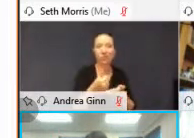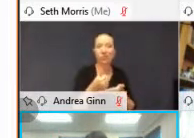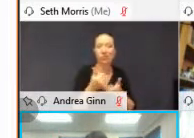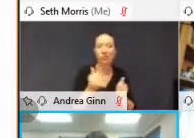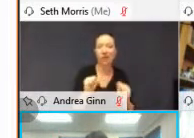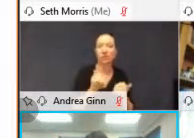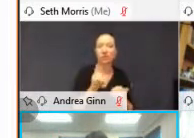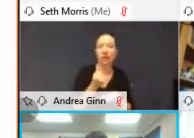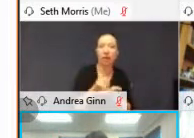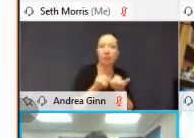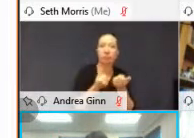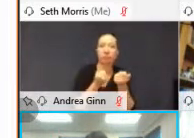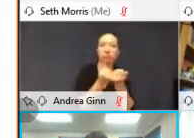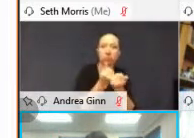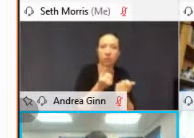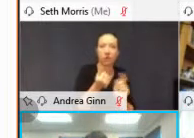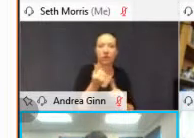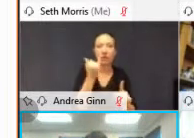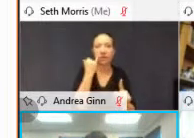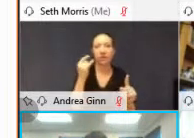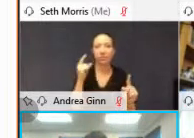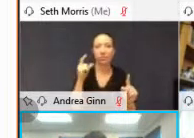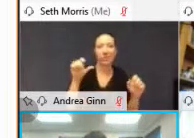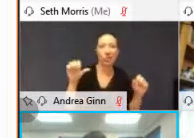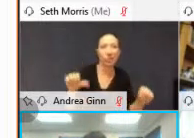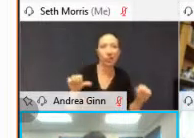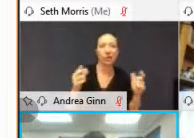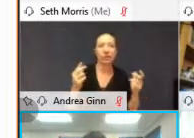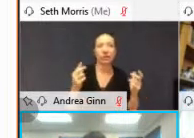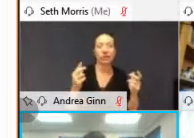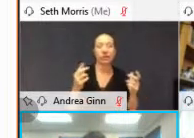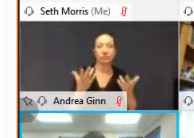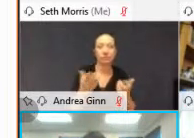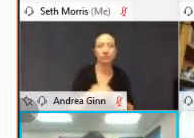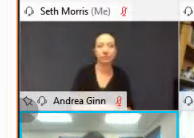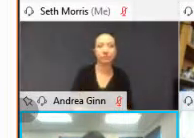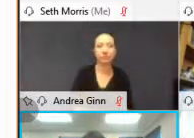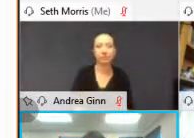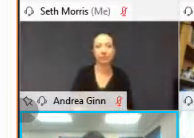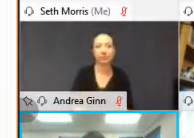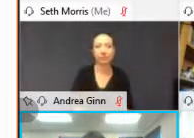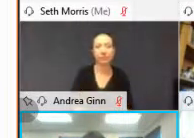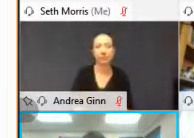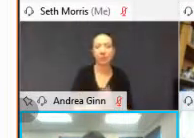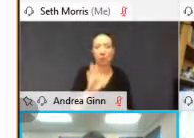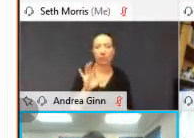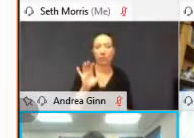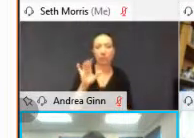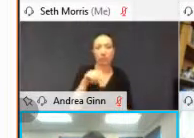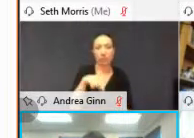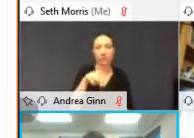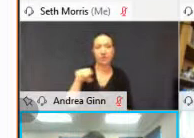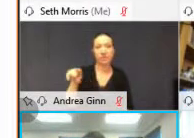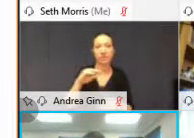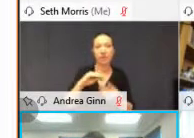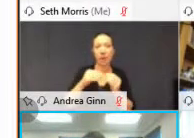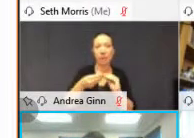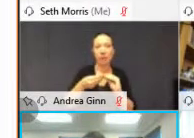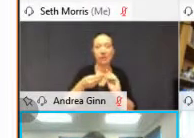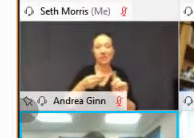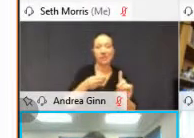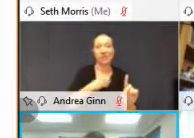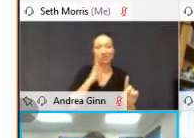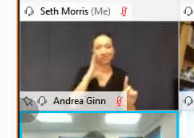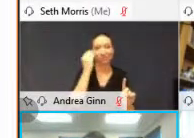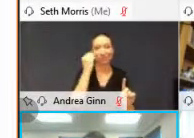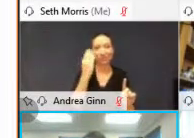in responding and doing so as quickly as we could. Despite those numbers, I will say it feels every day like